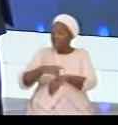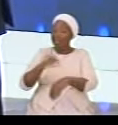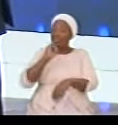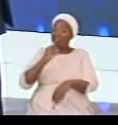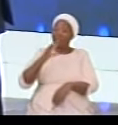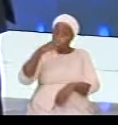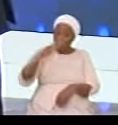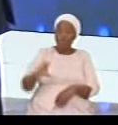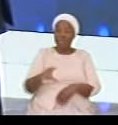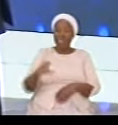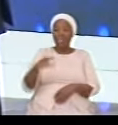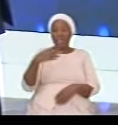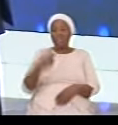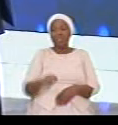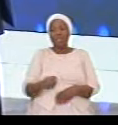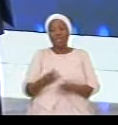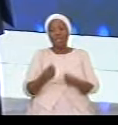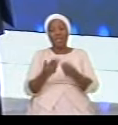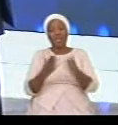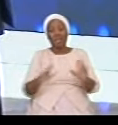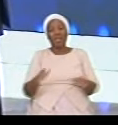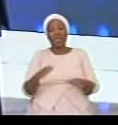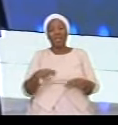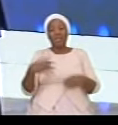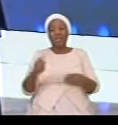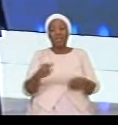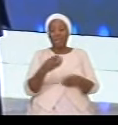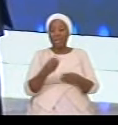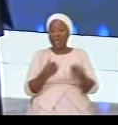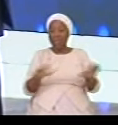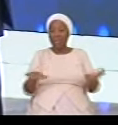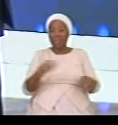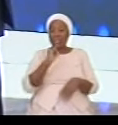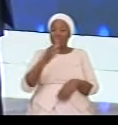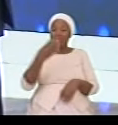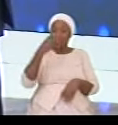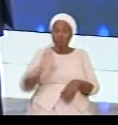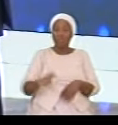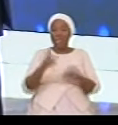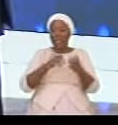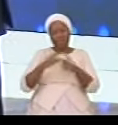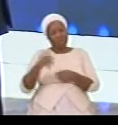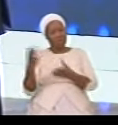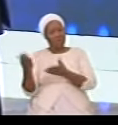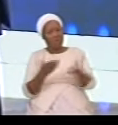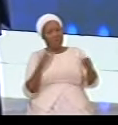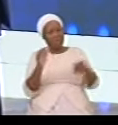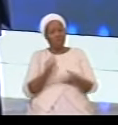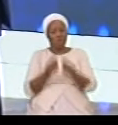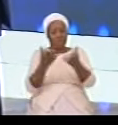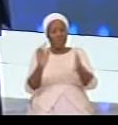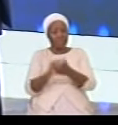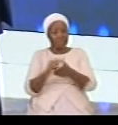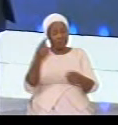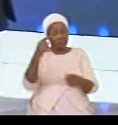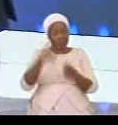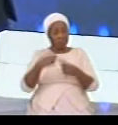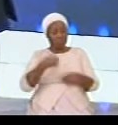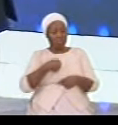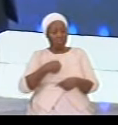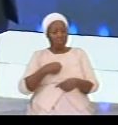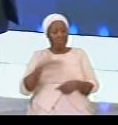cursed. The land is cursed. And you're offering that to me. Look for something better.